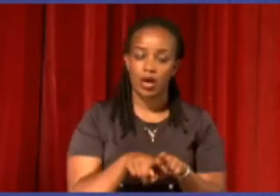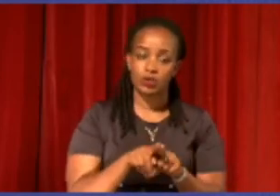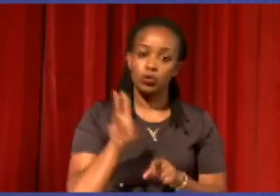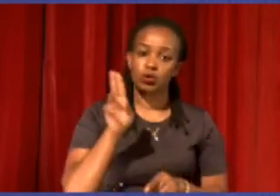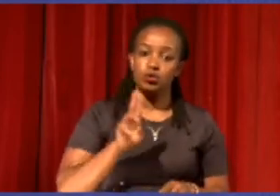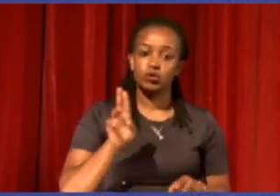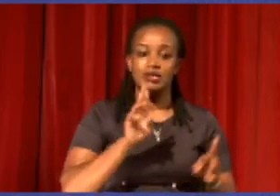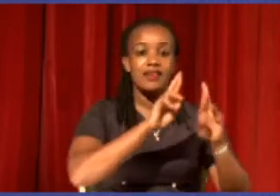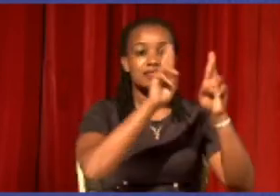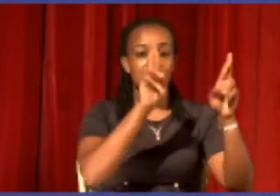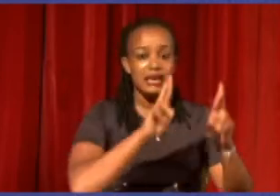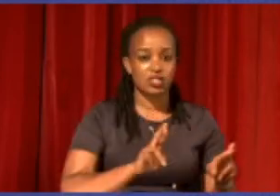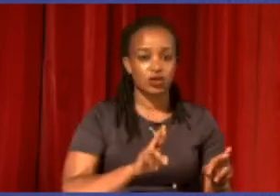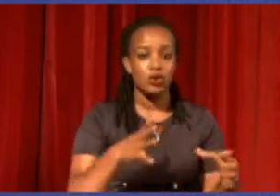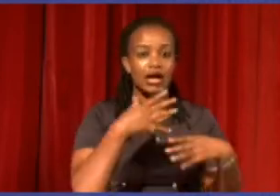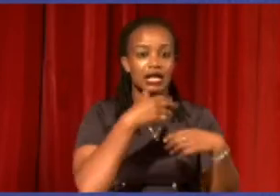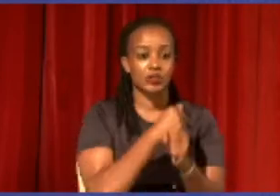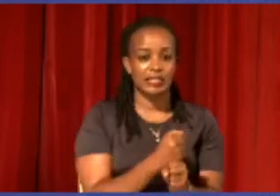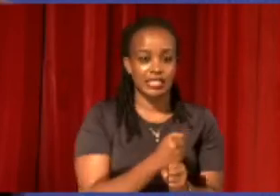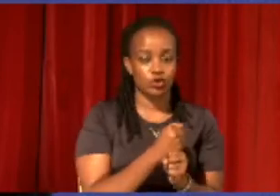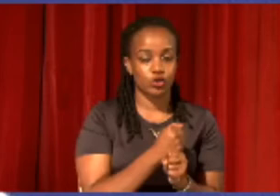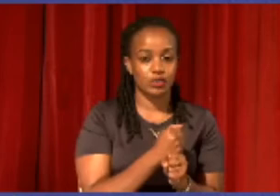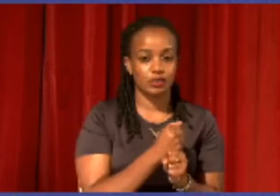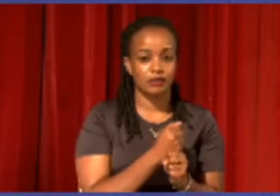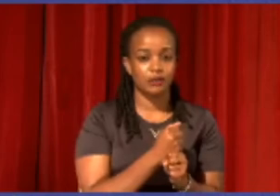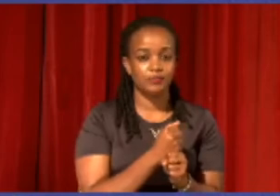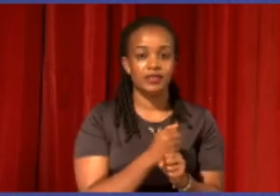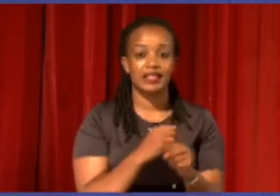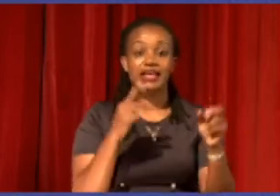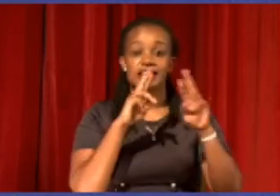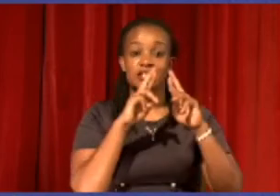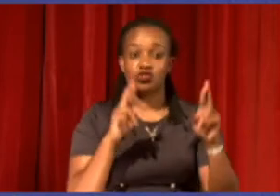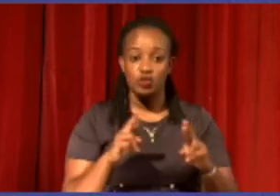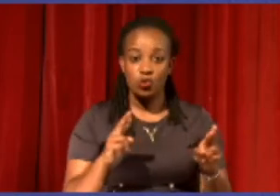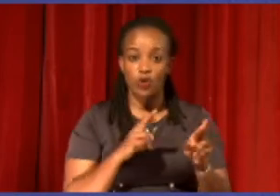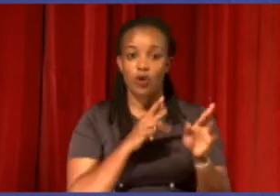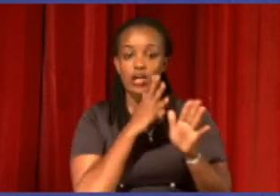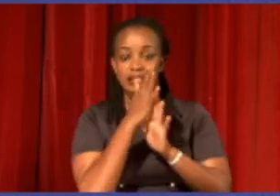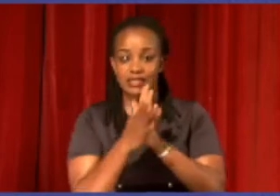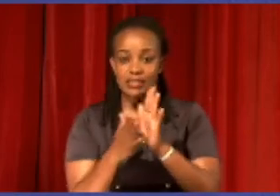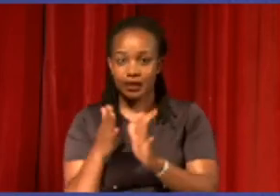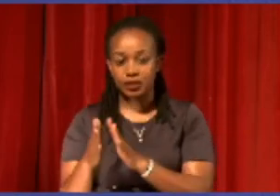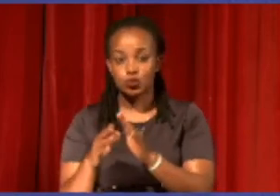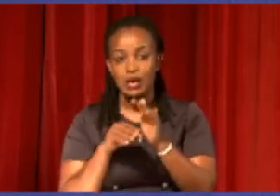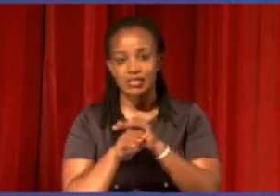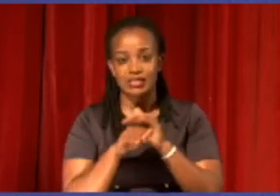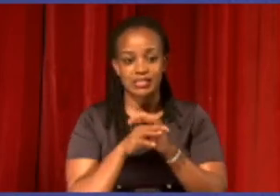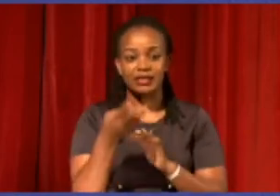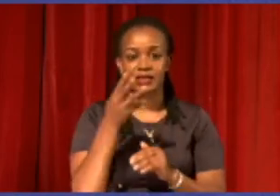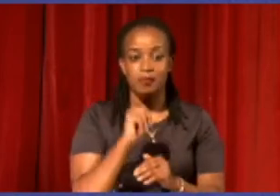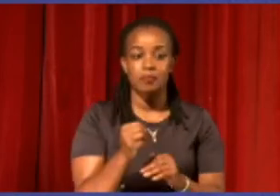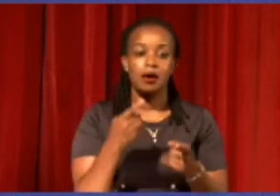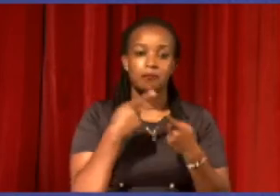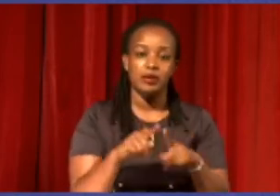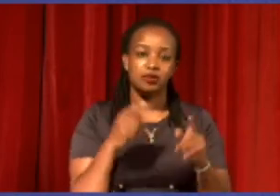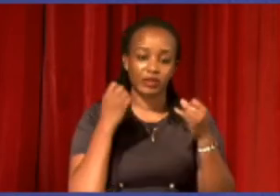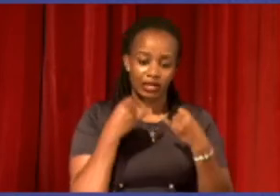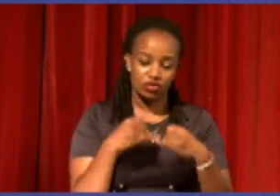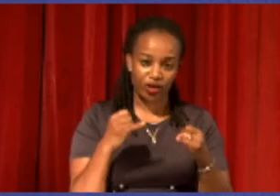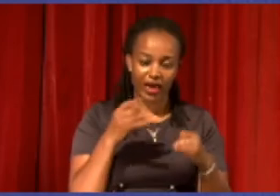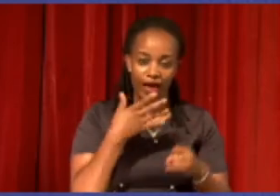regional associations, their regional setups to be able to access them. But we can take it a step